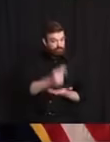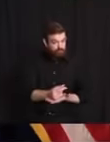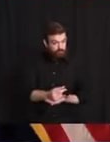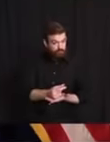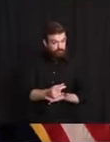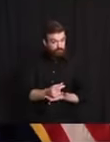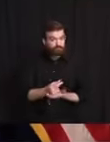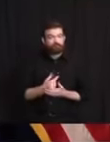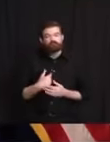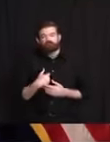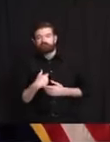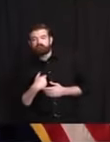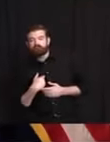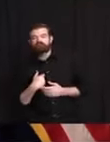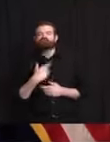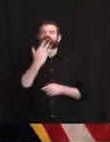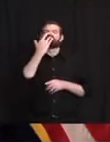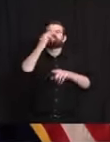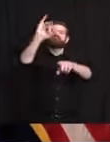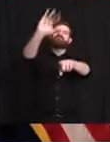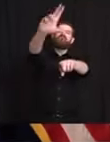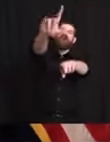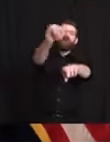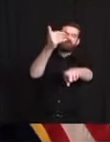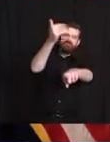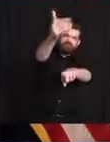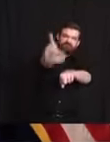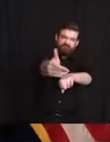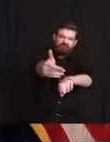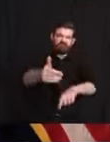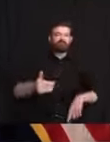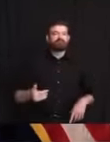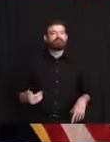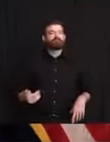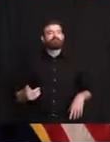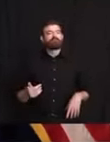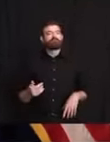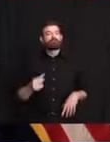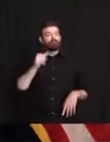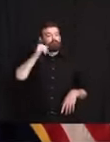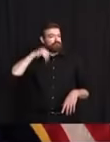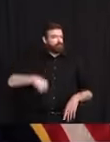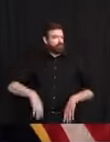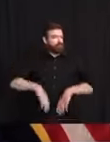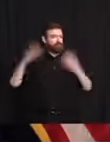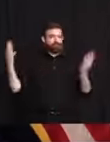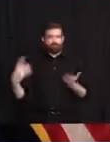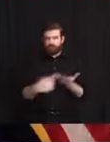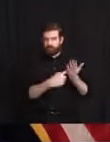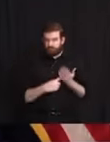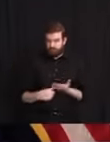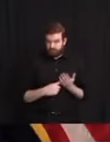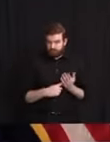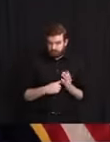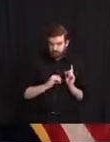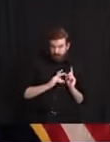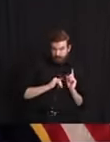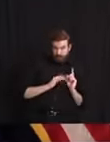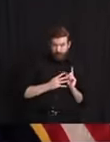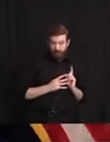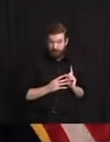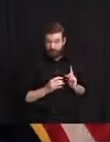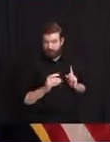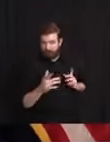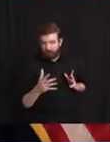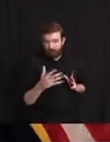frankly, we had a discussion yesterday about whether or not it should be ahead of July 4th or after it, and we said, you know what, let's let July